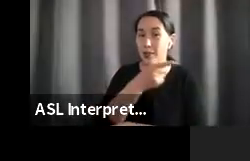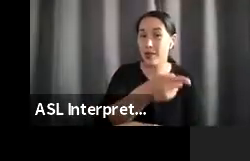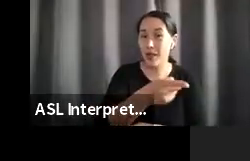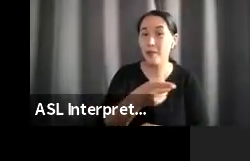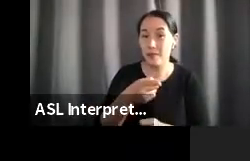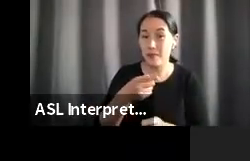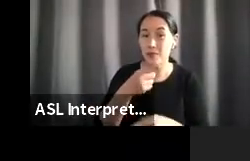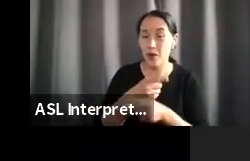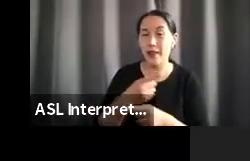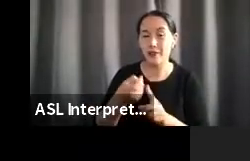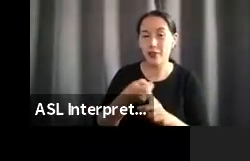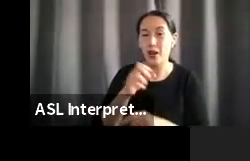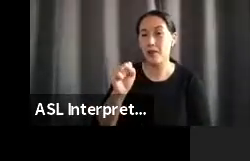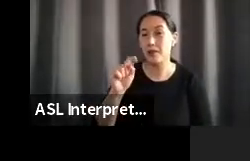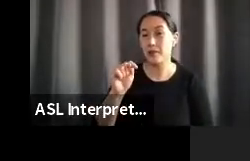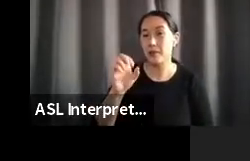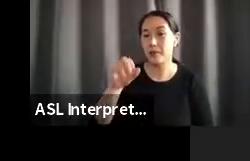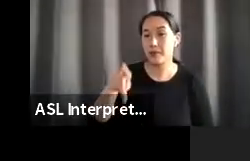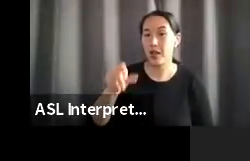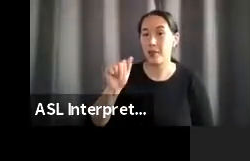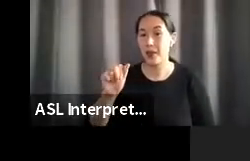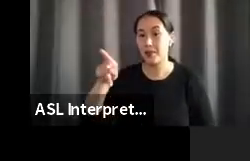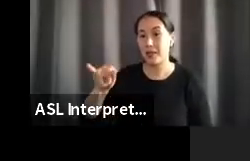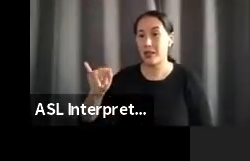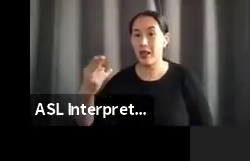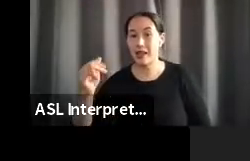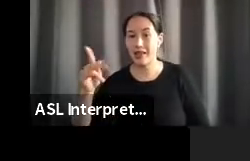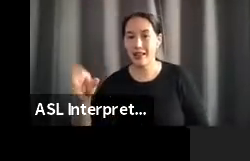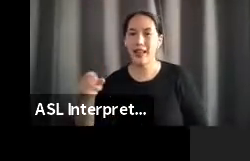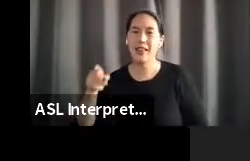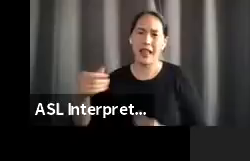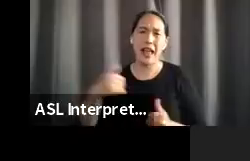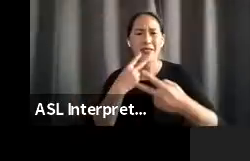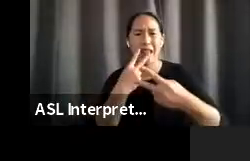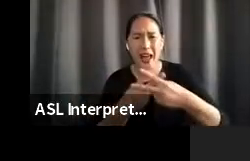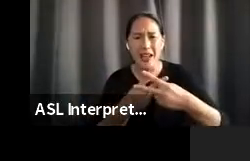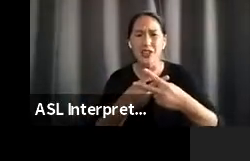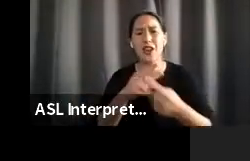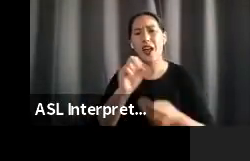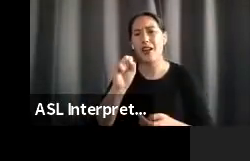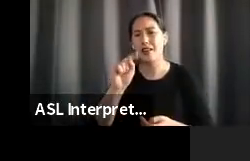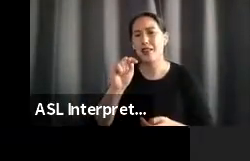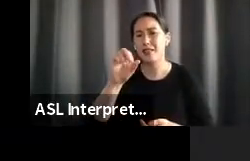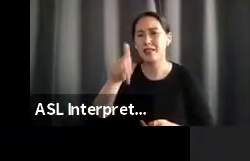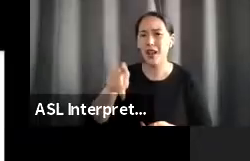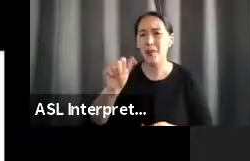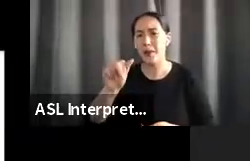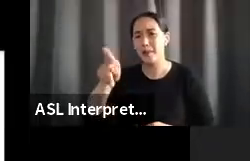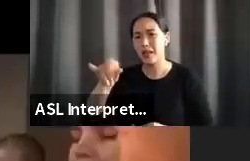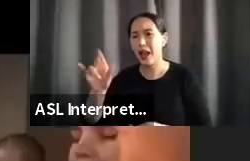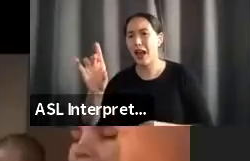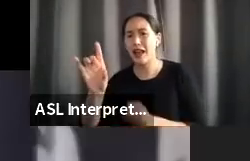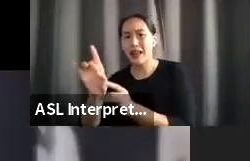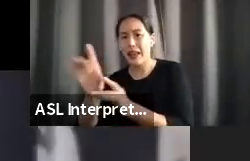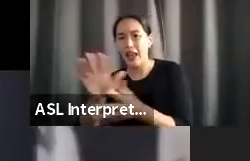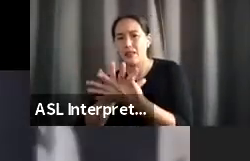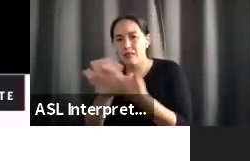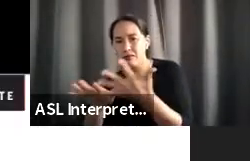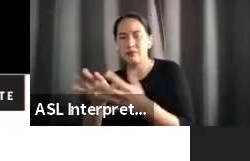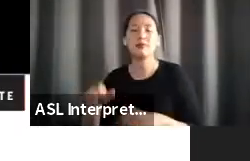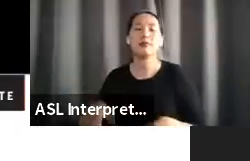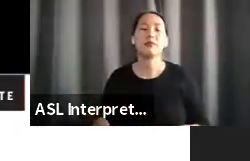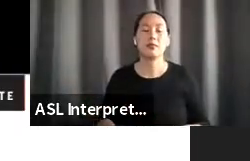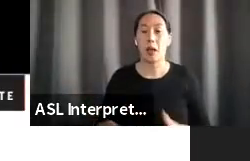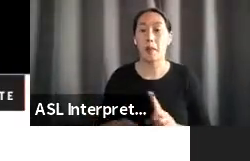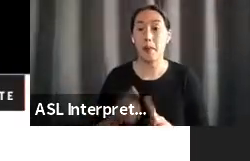Hate, right? And part of it is because the hashtag and they started a Twitter handle and so forth, right? But before their data set,